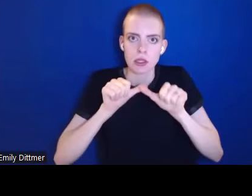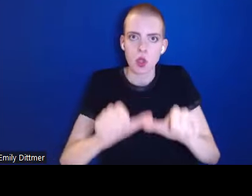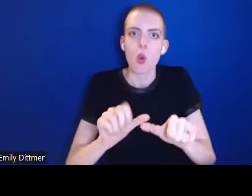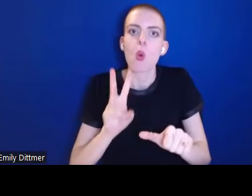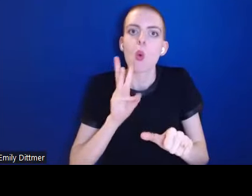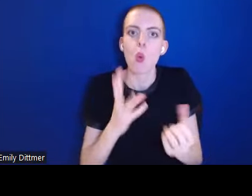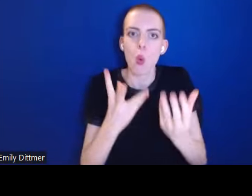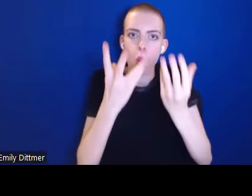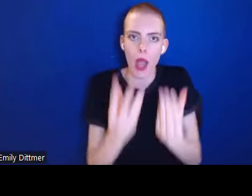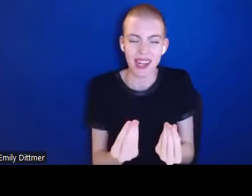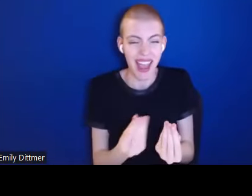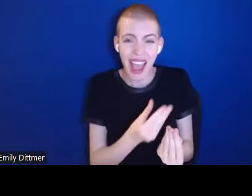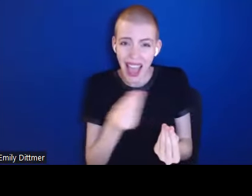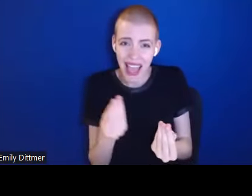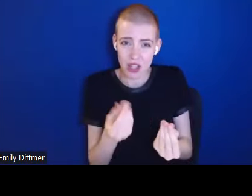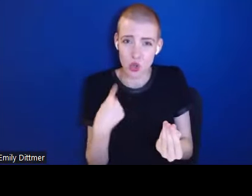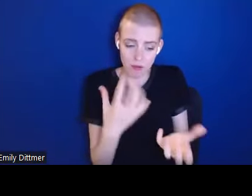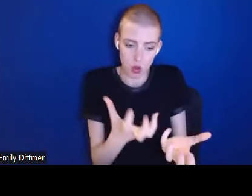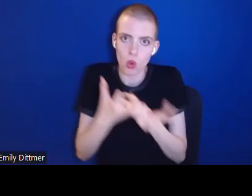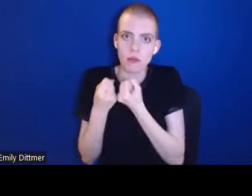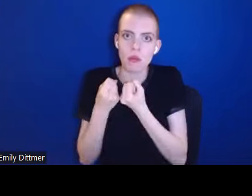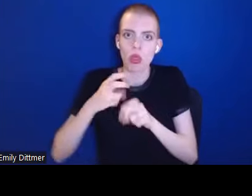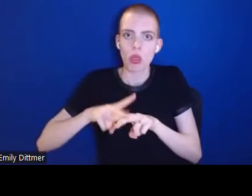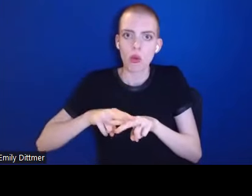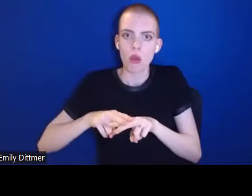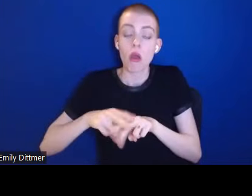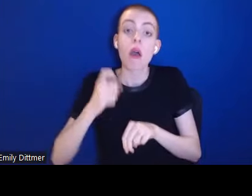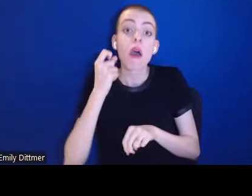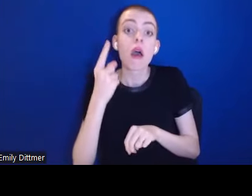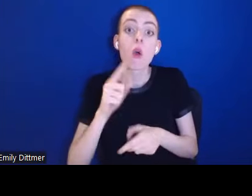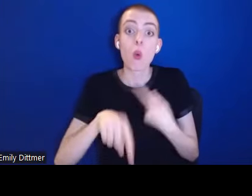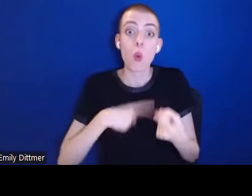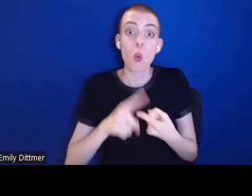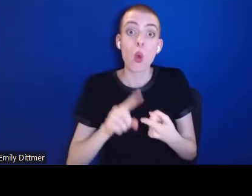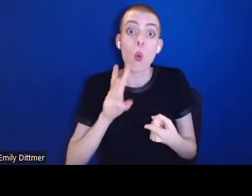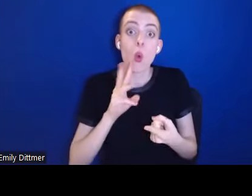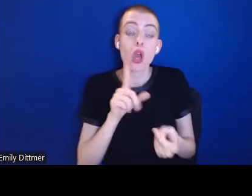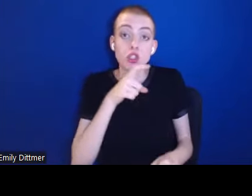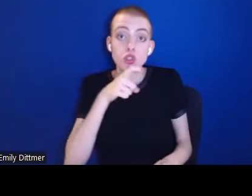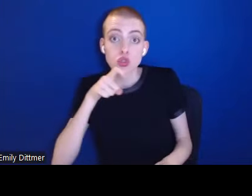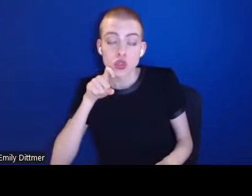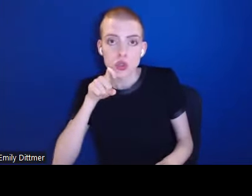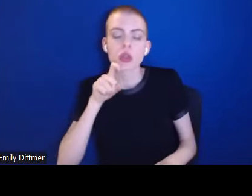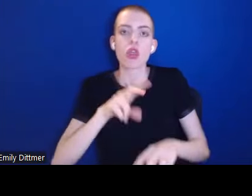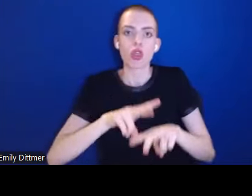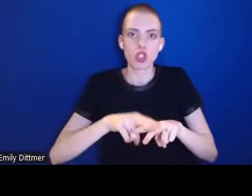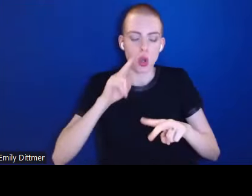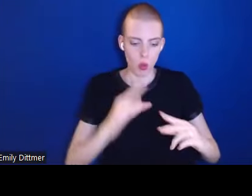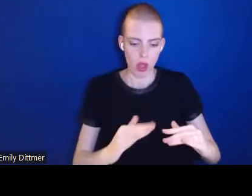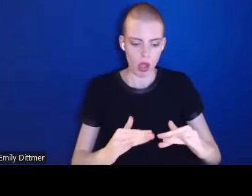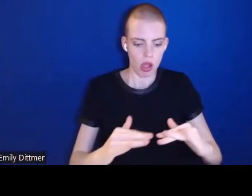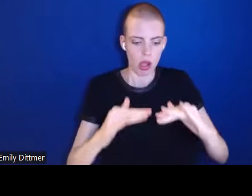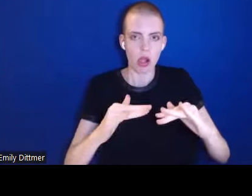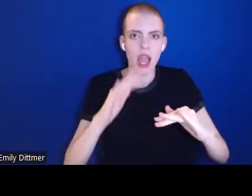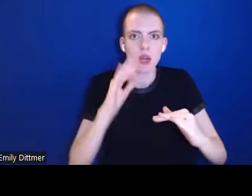because you've got salt crystals that dry and come to the surface and crack and expand the wood. So that